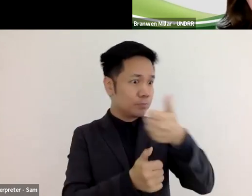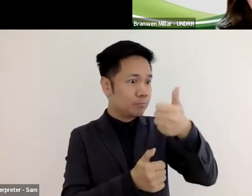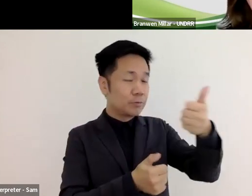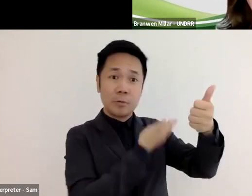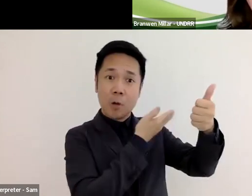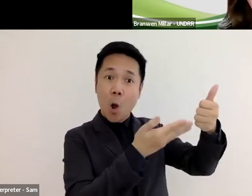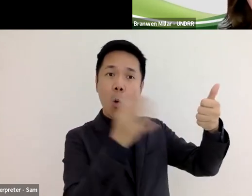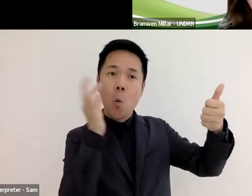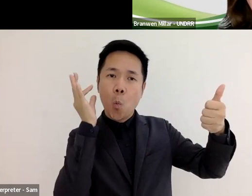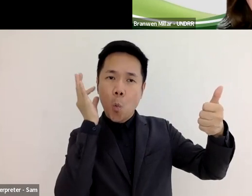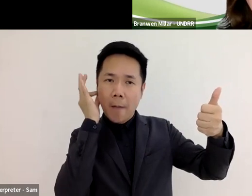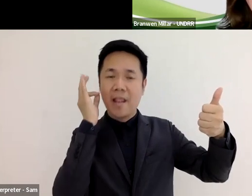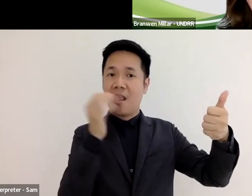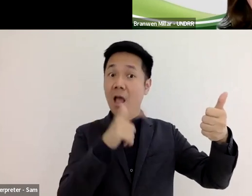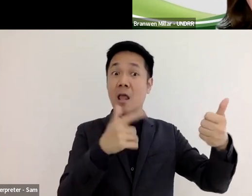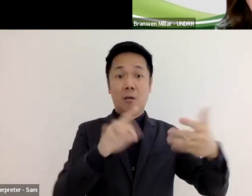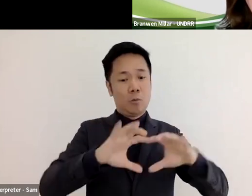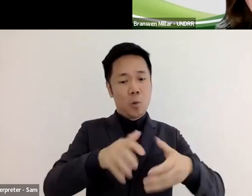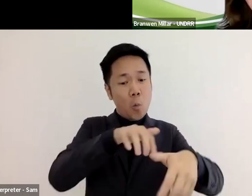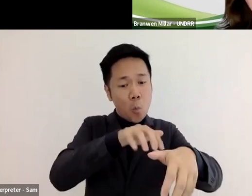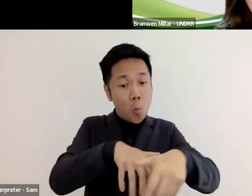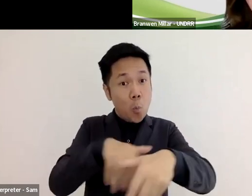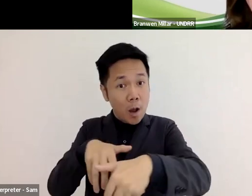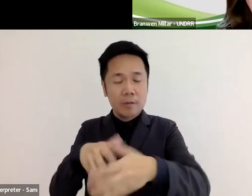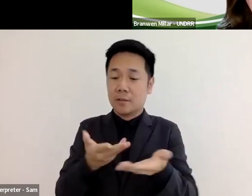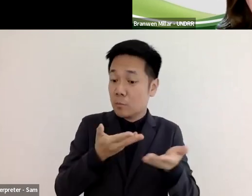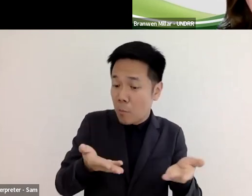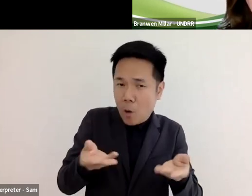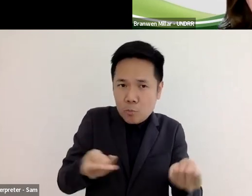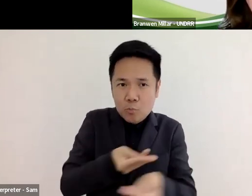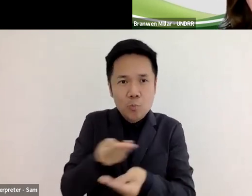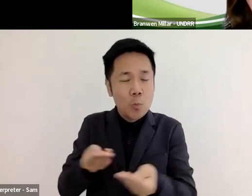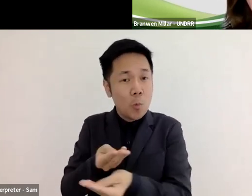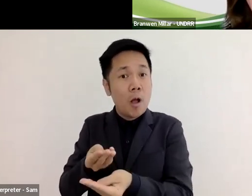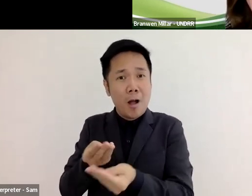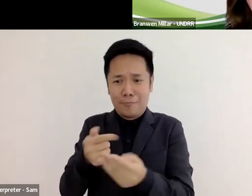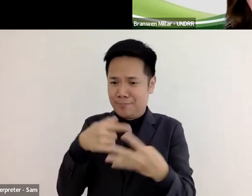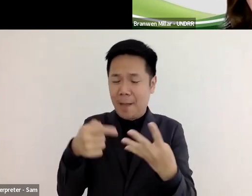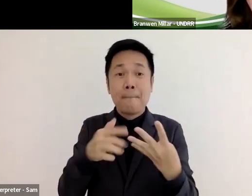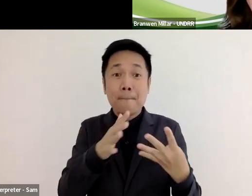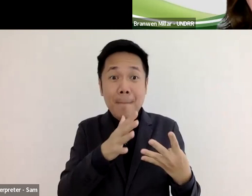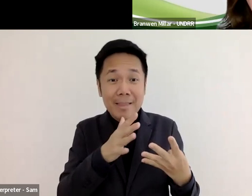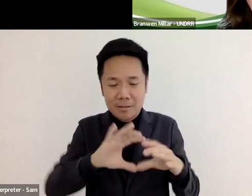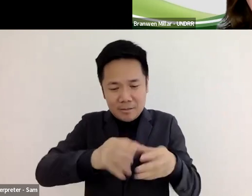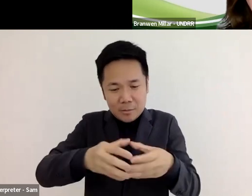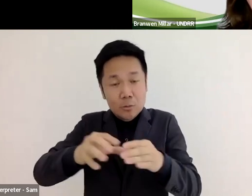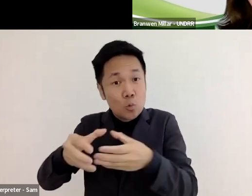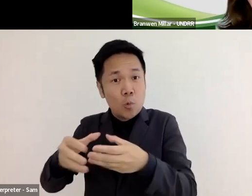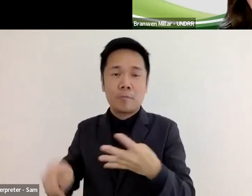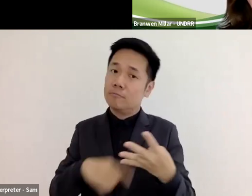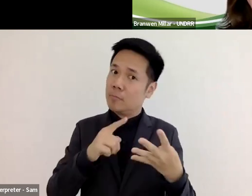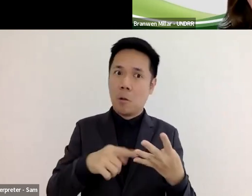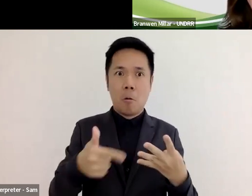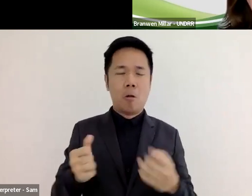with agriculture groups, water resource management groups. There are mother groups all over the country who've been